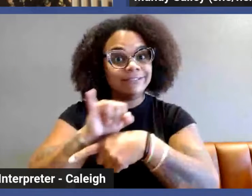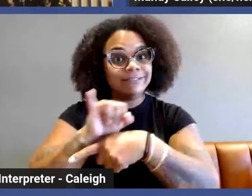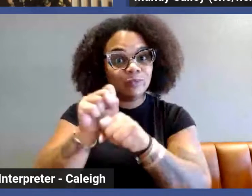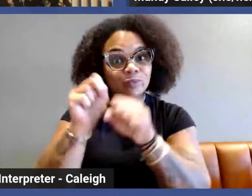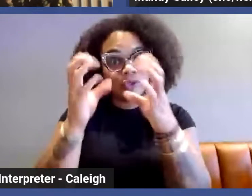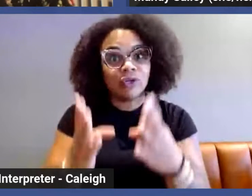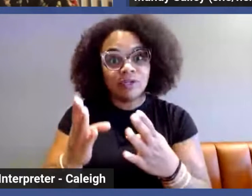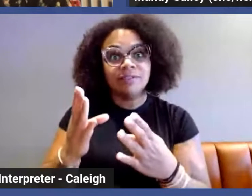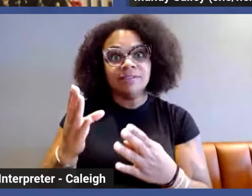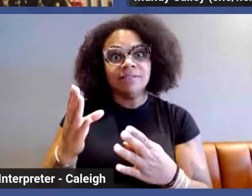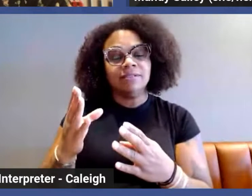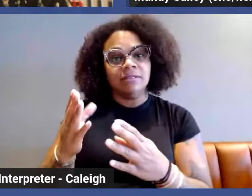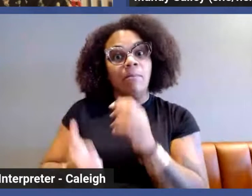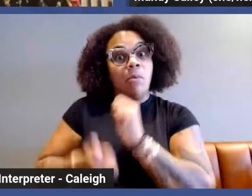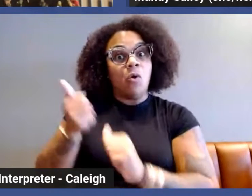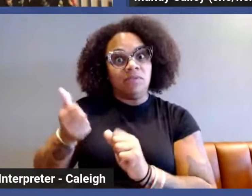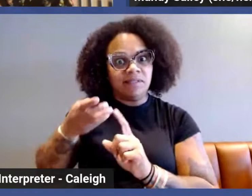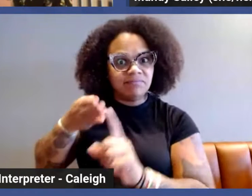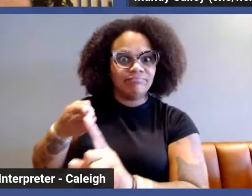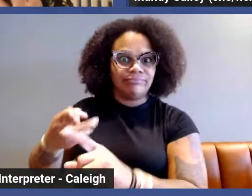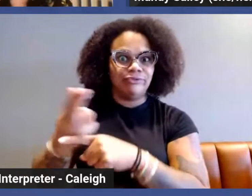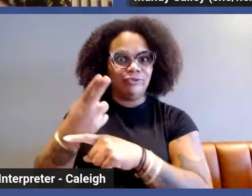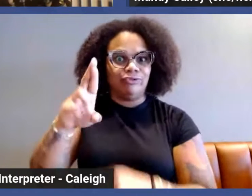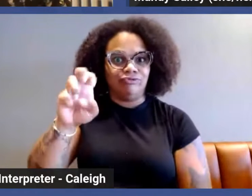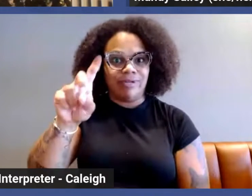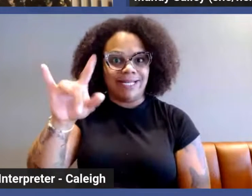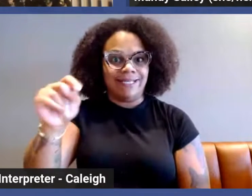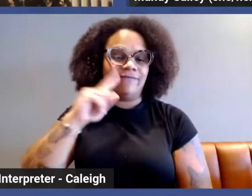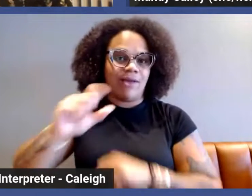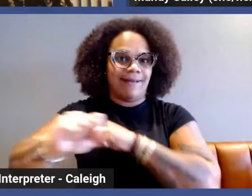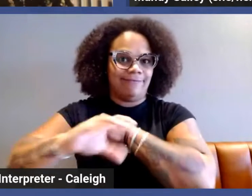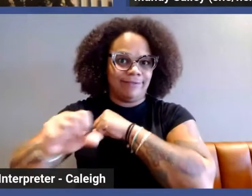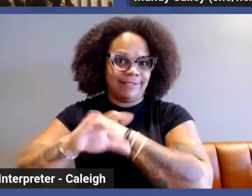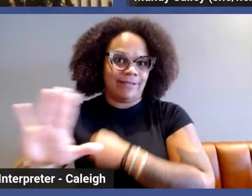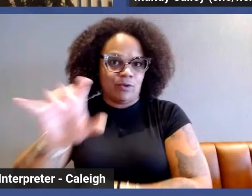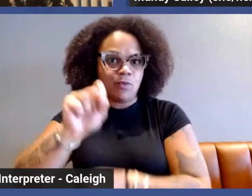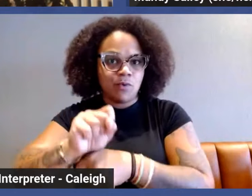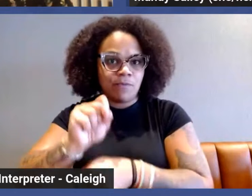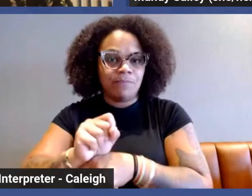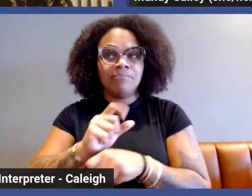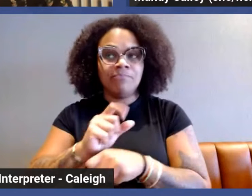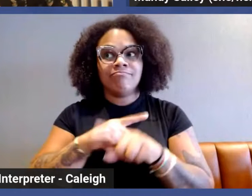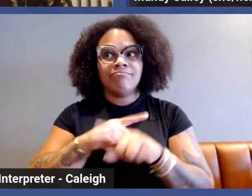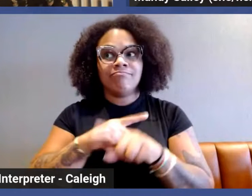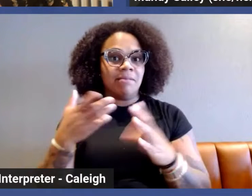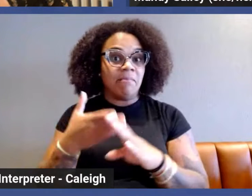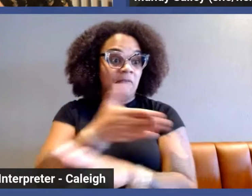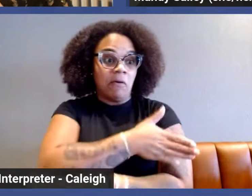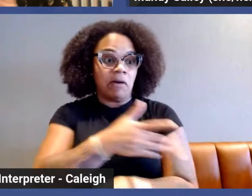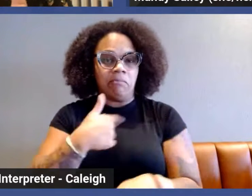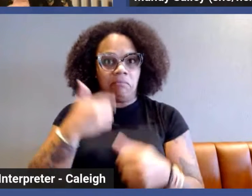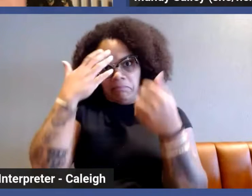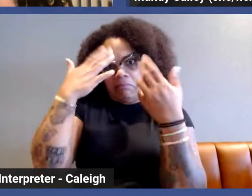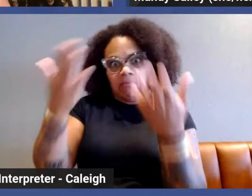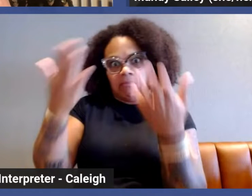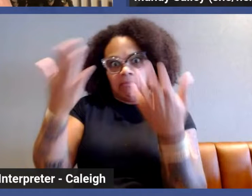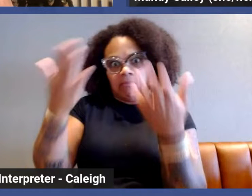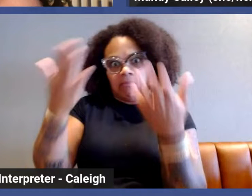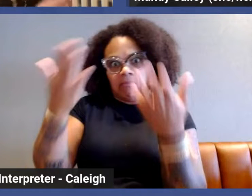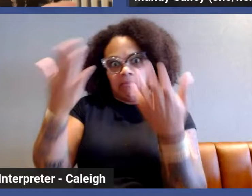using Reddit for advertising and things like that, but I didn't know that things were shifting.